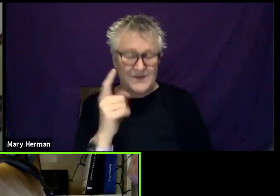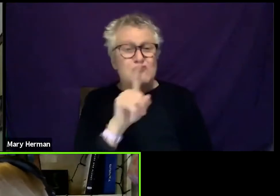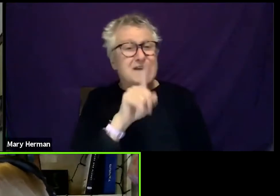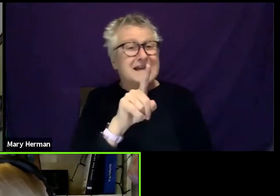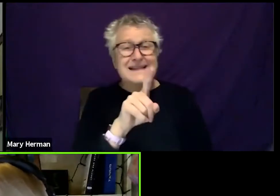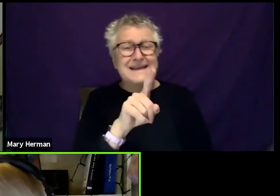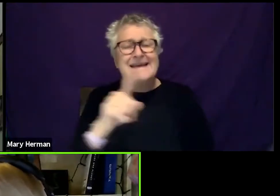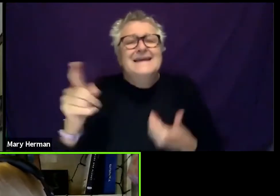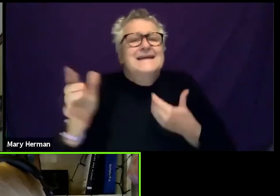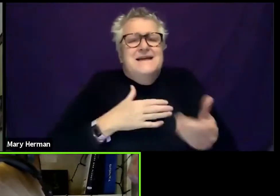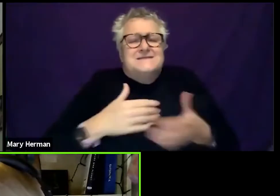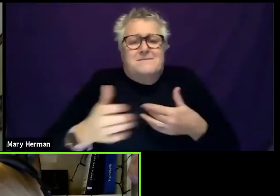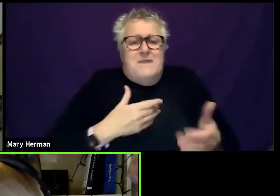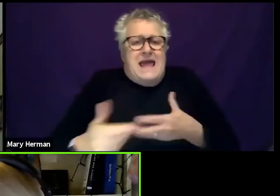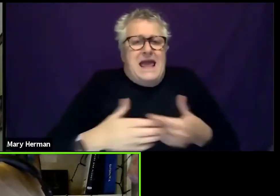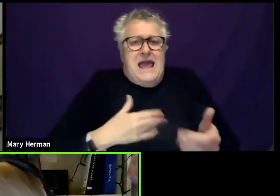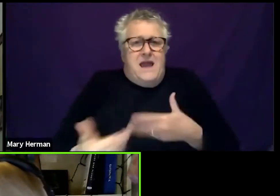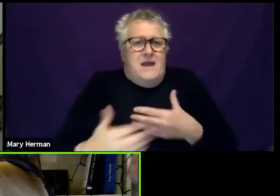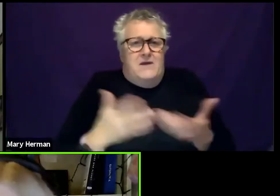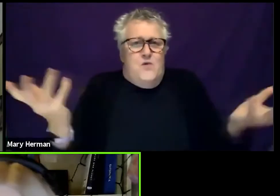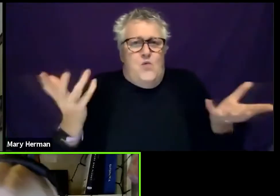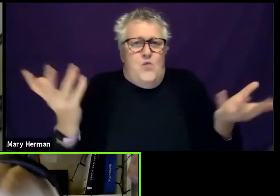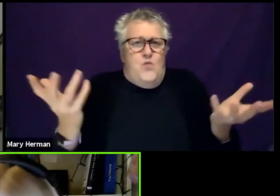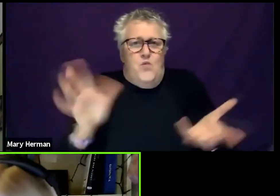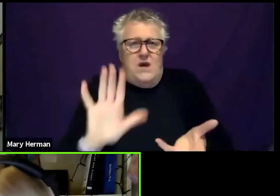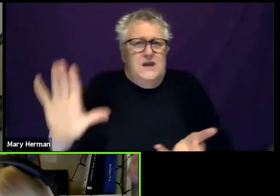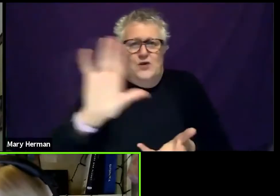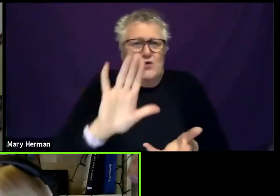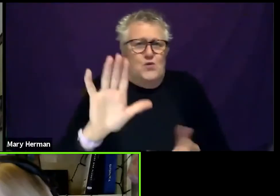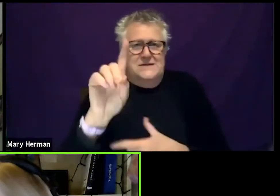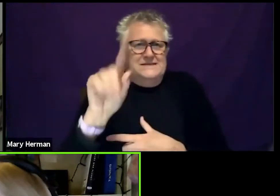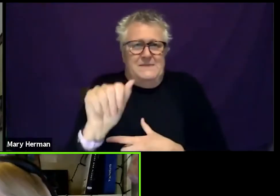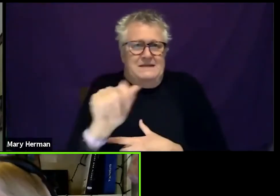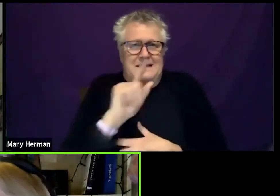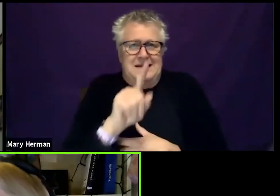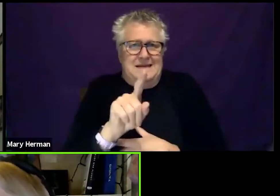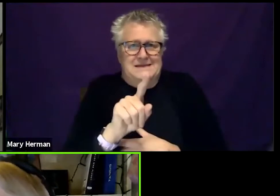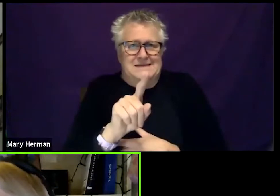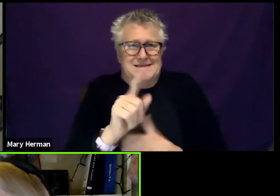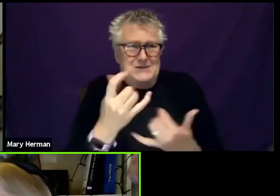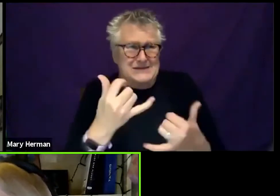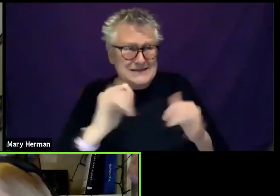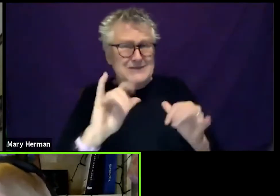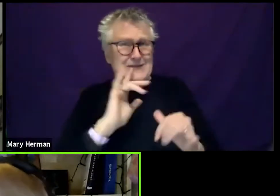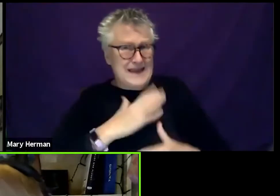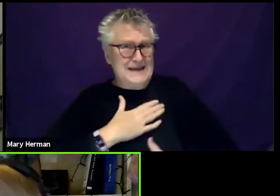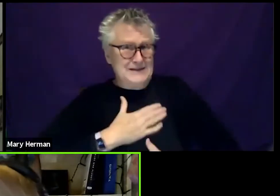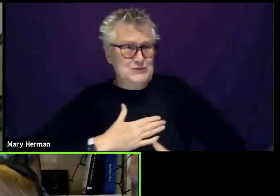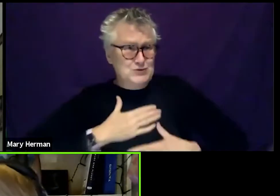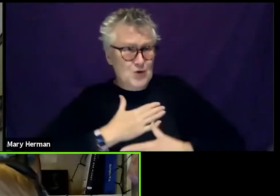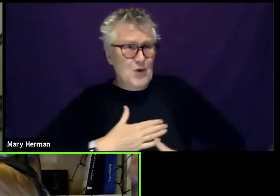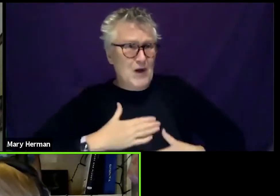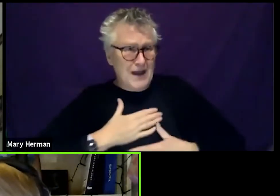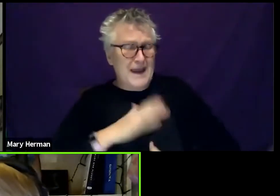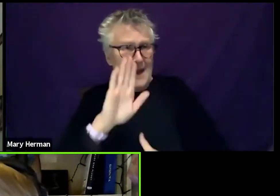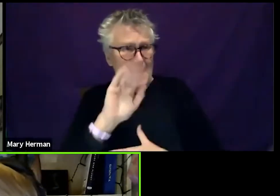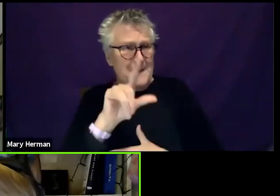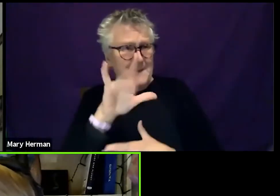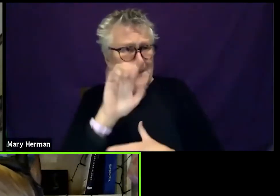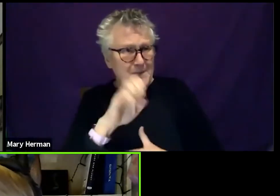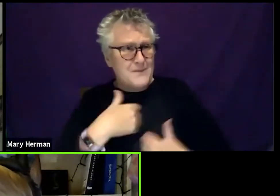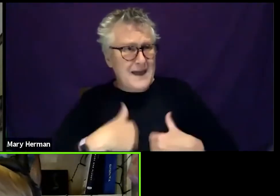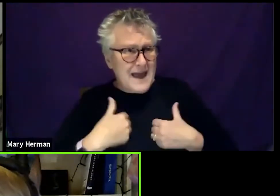is, because you can enjoy a bubble bath, or you love music,